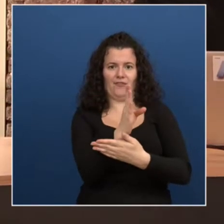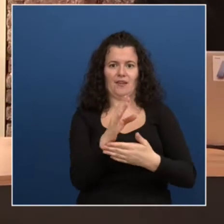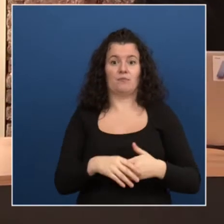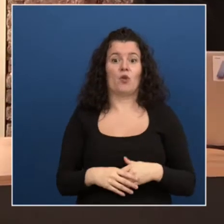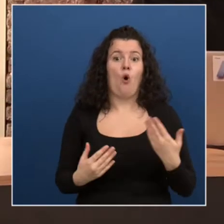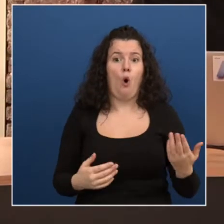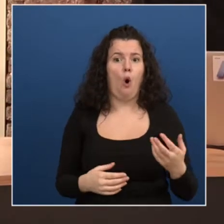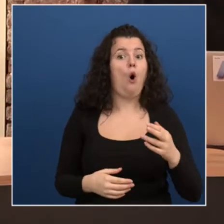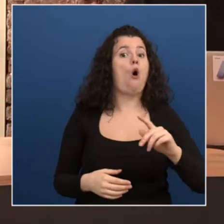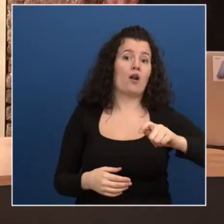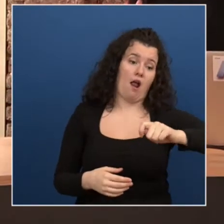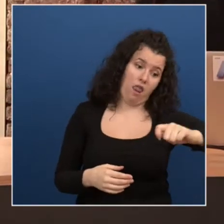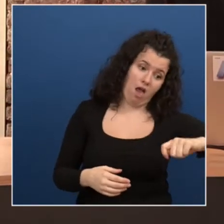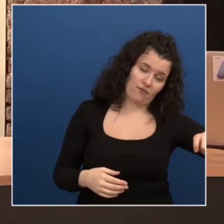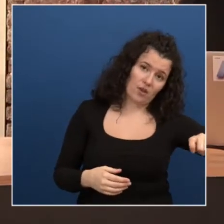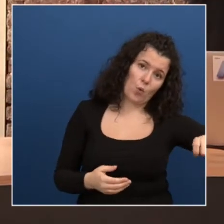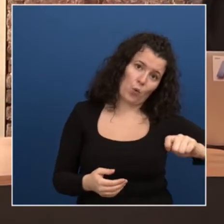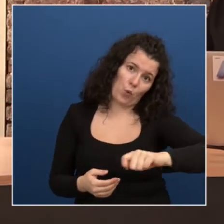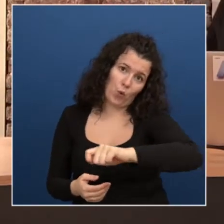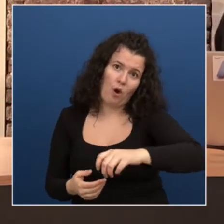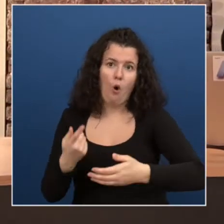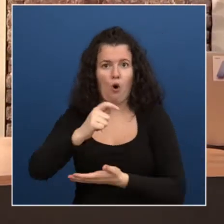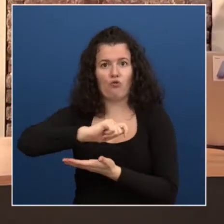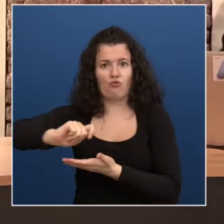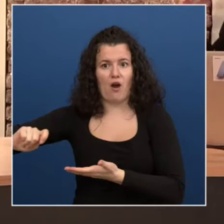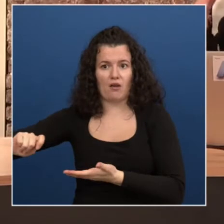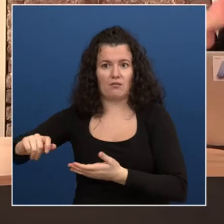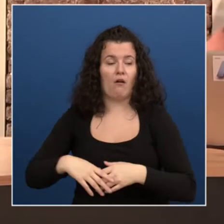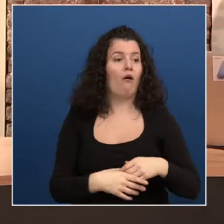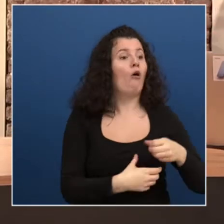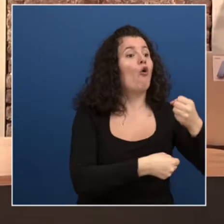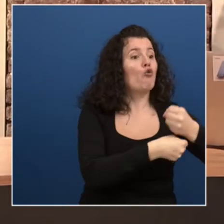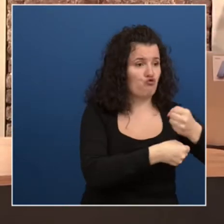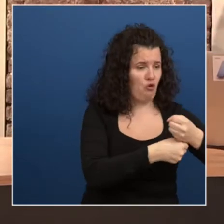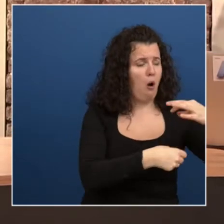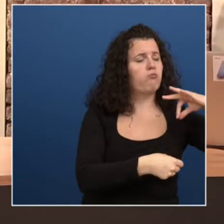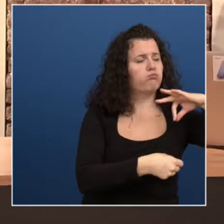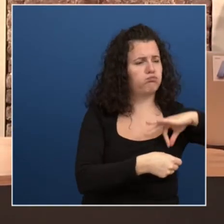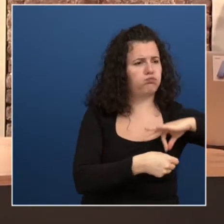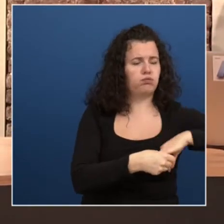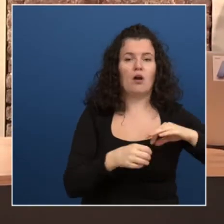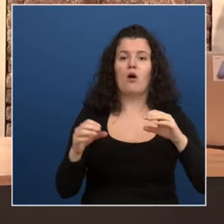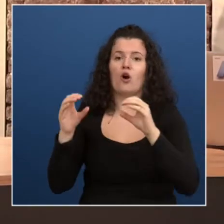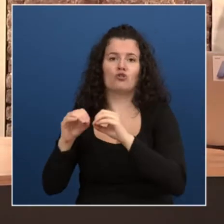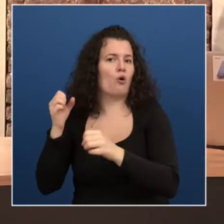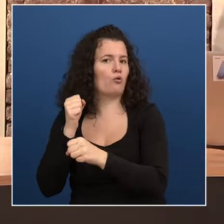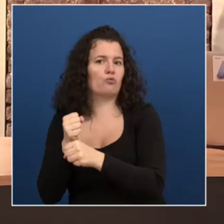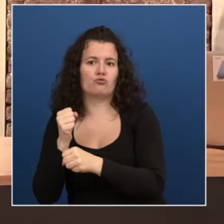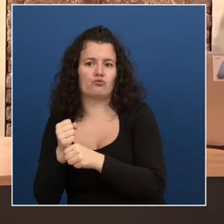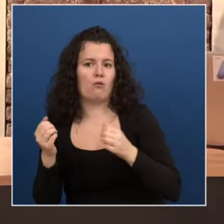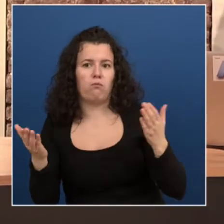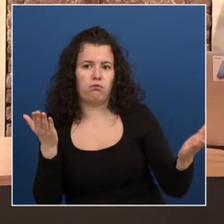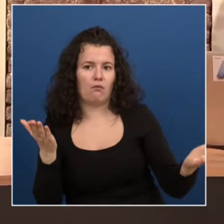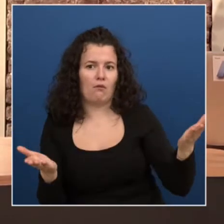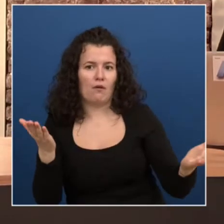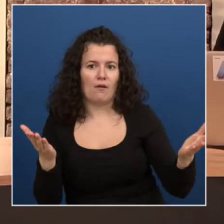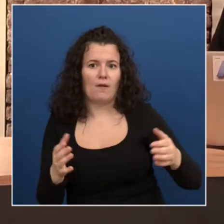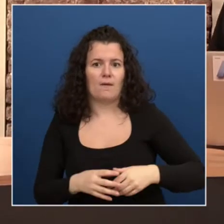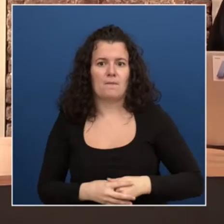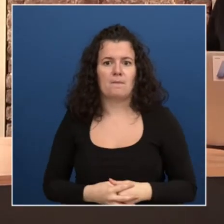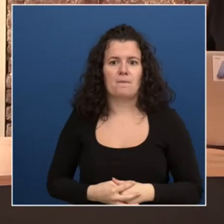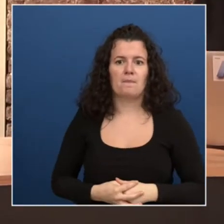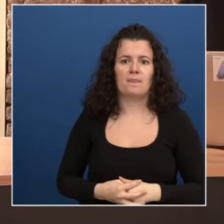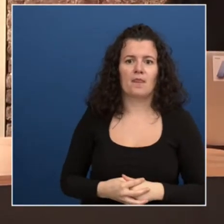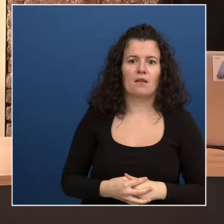you are jobless. For the first two, I can't say a lot. I just want to face it to you. But the third, I really don't